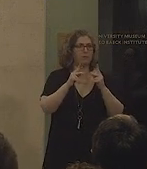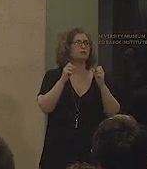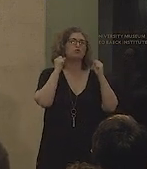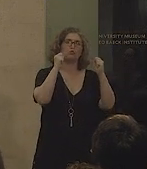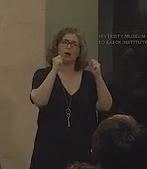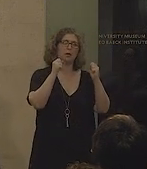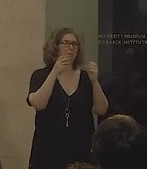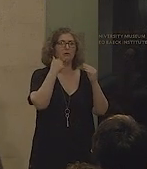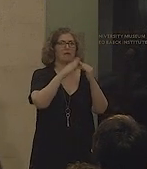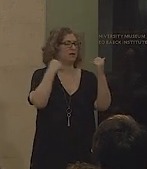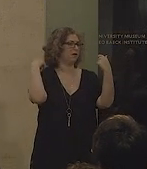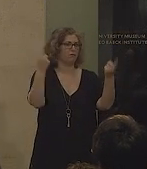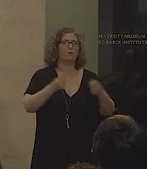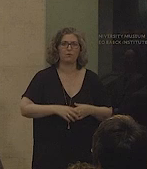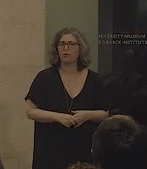ever been.